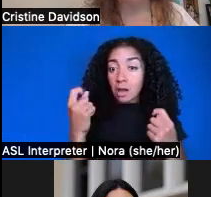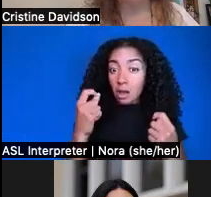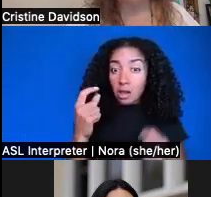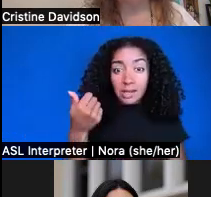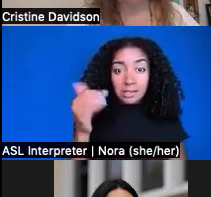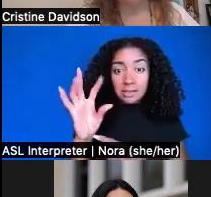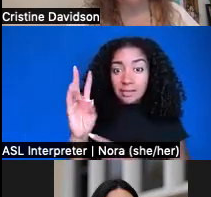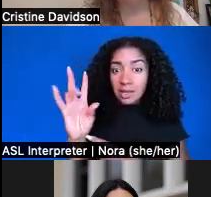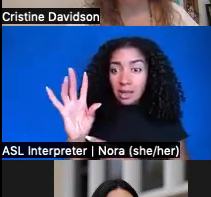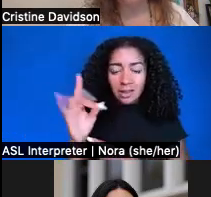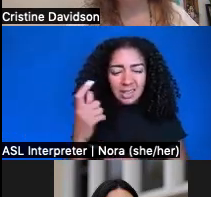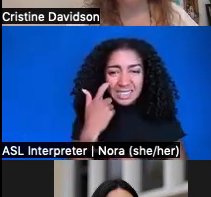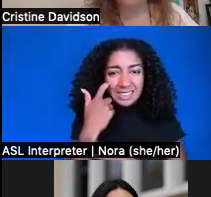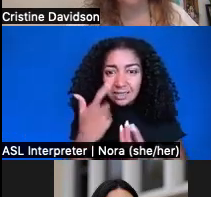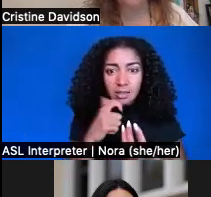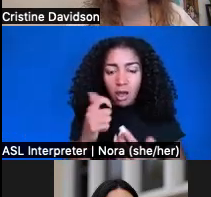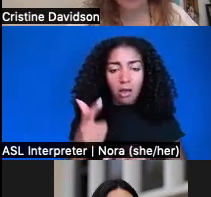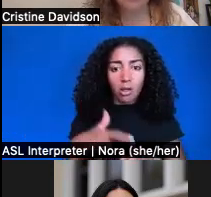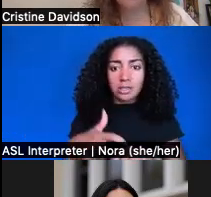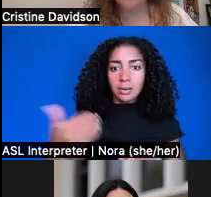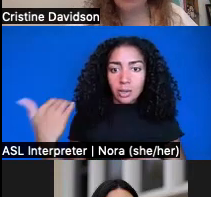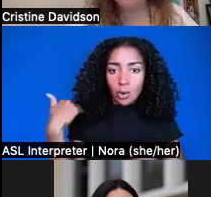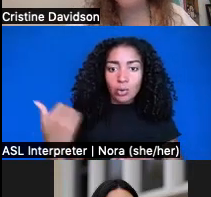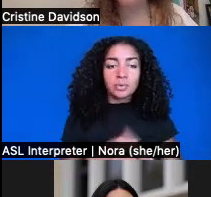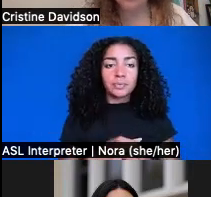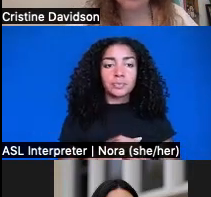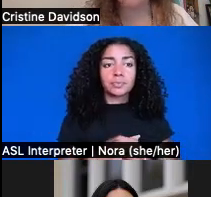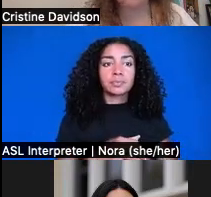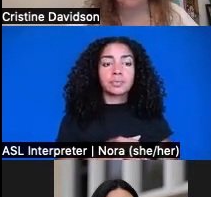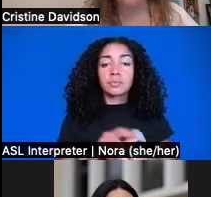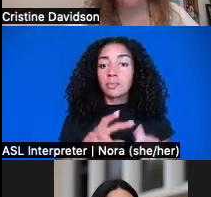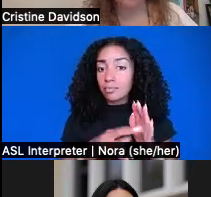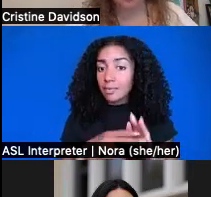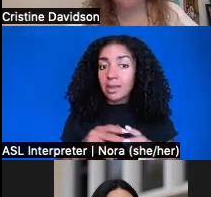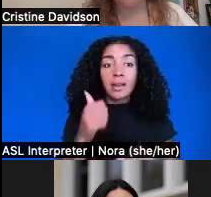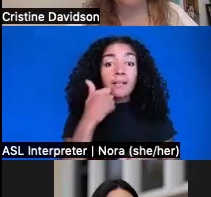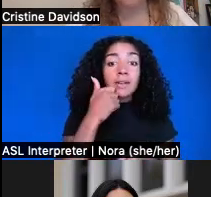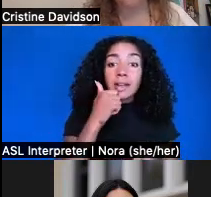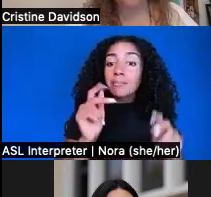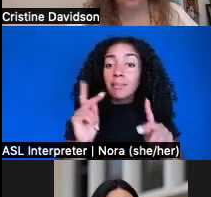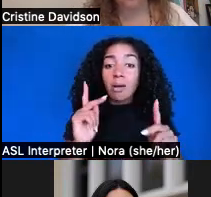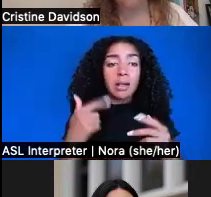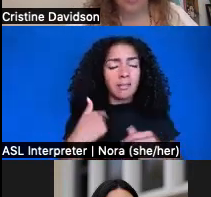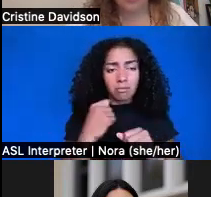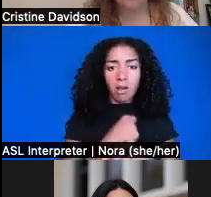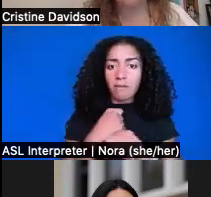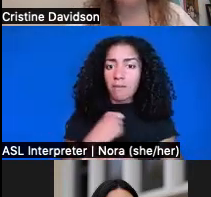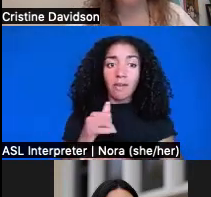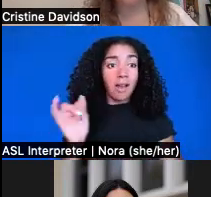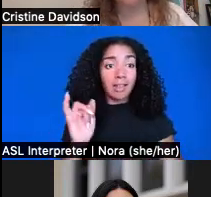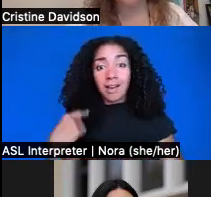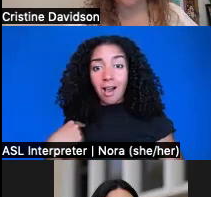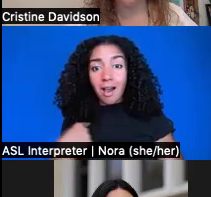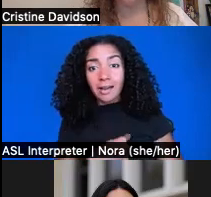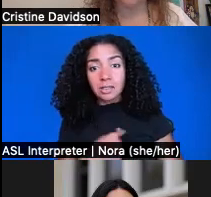ago. So people have fought, just regular people like us saw that things were so bad and